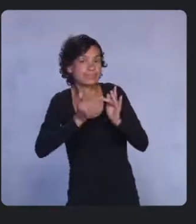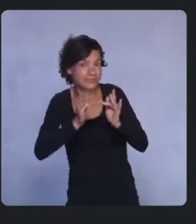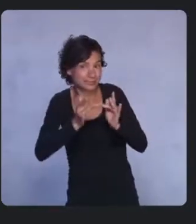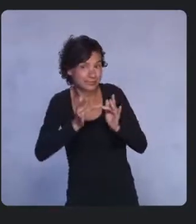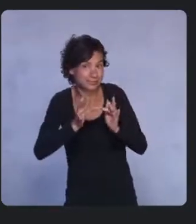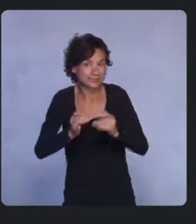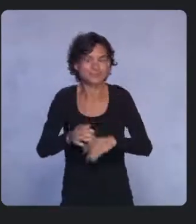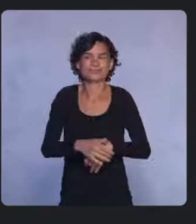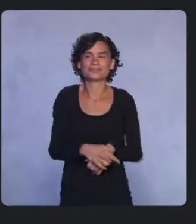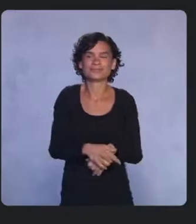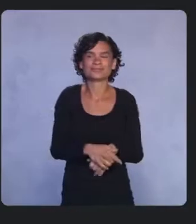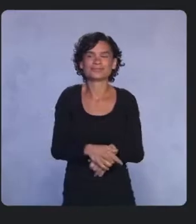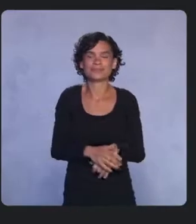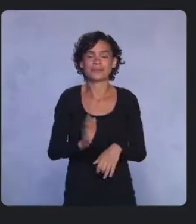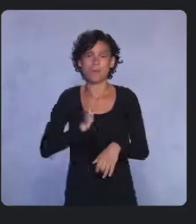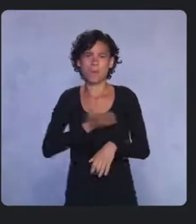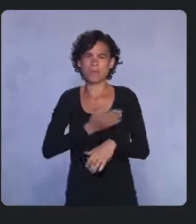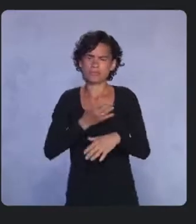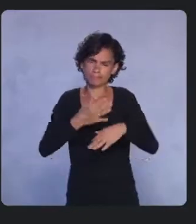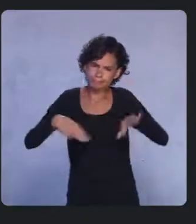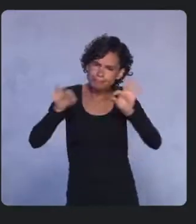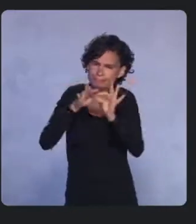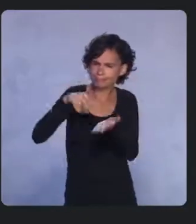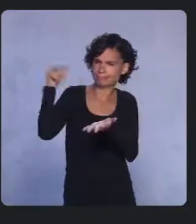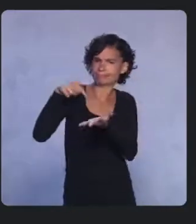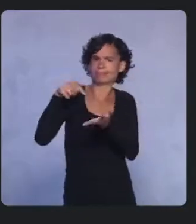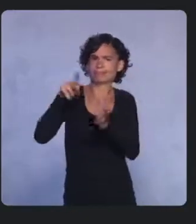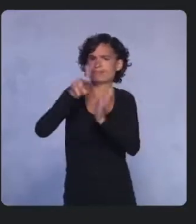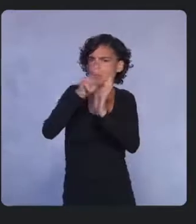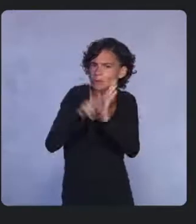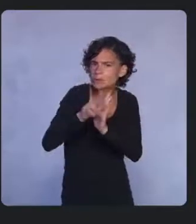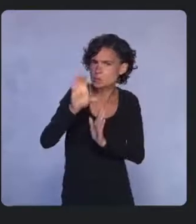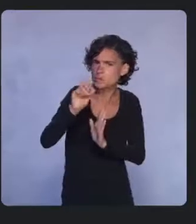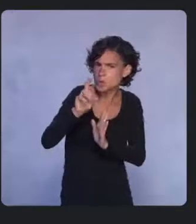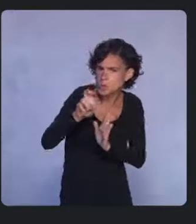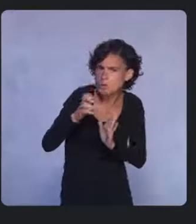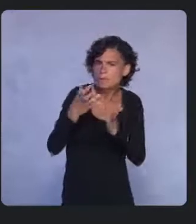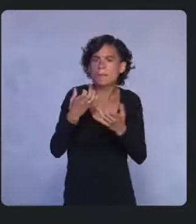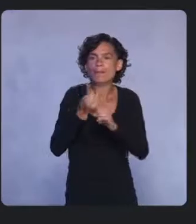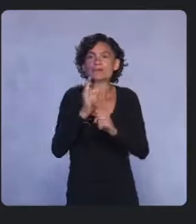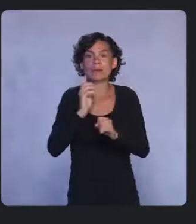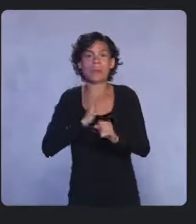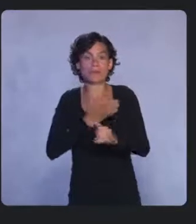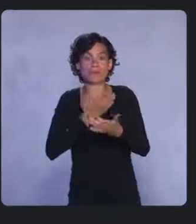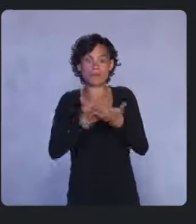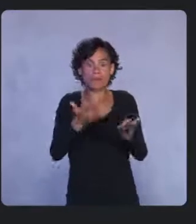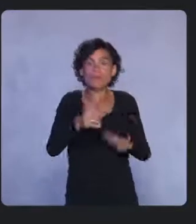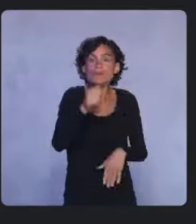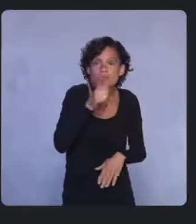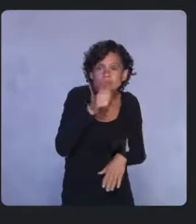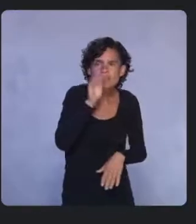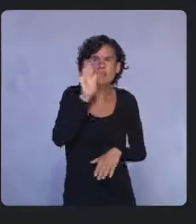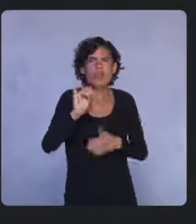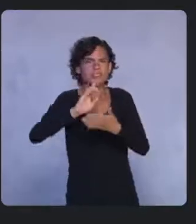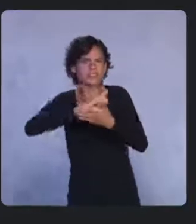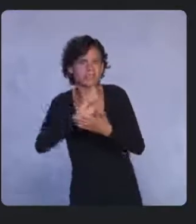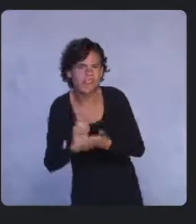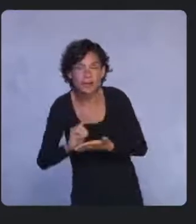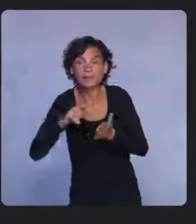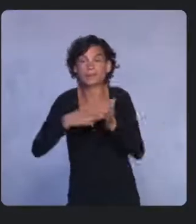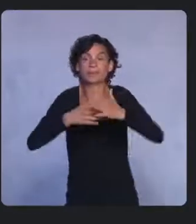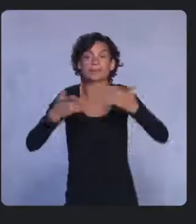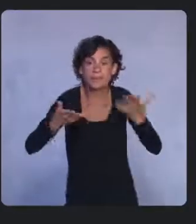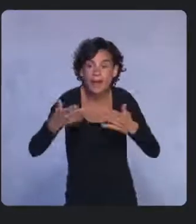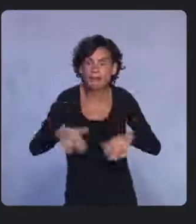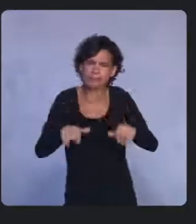Another core principle is ensuring that each of our products is private by design. This means continuously